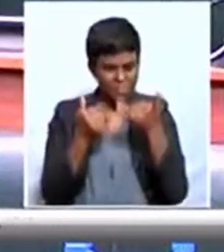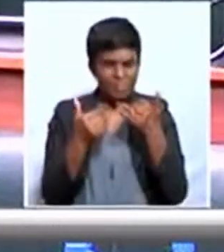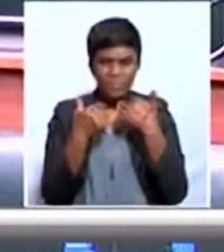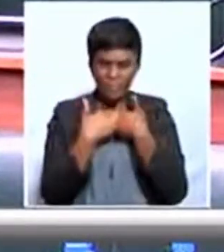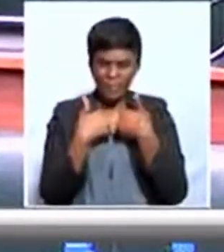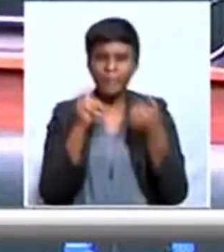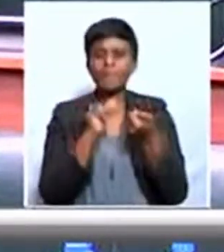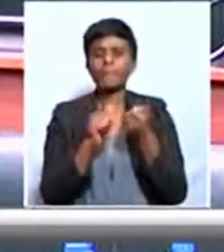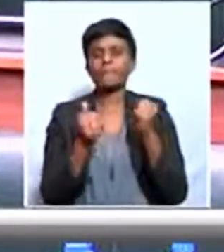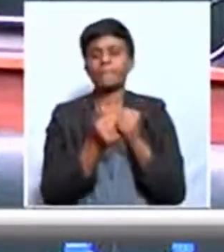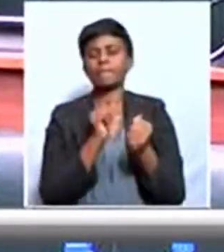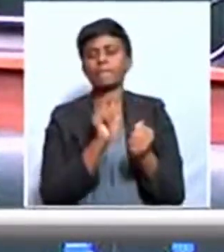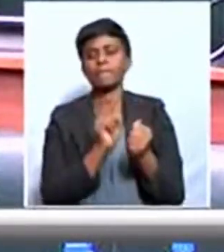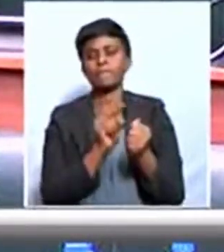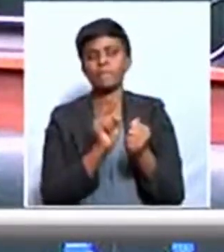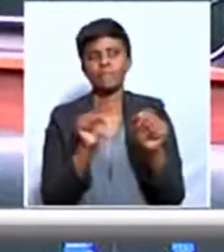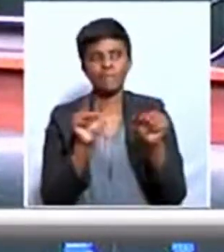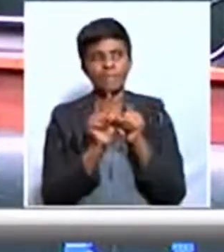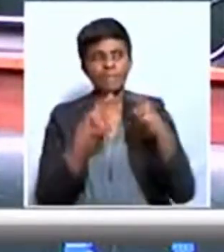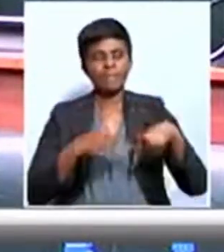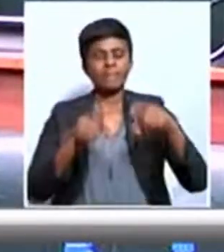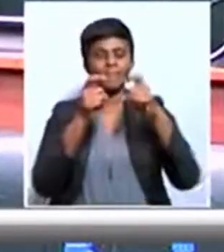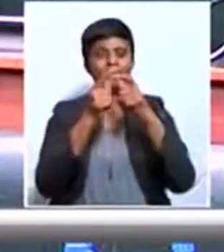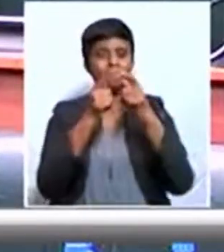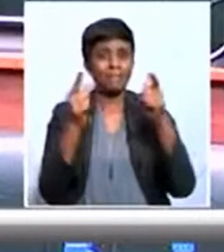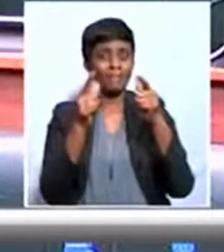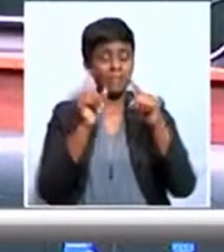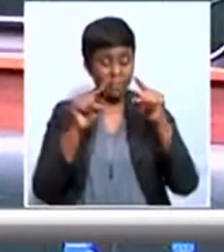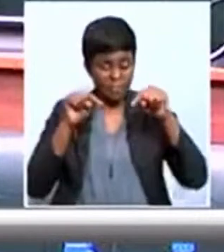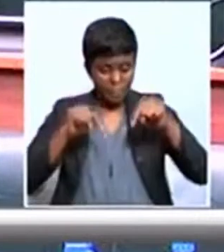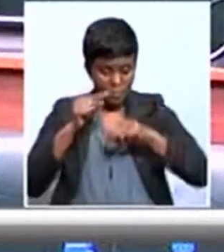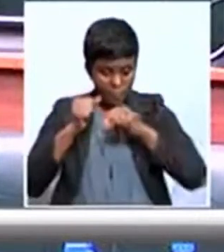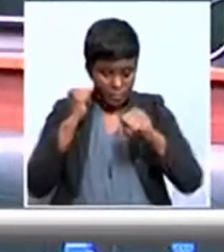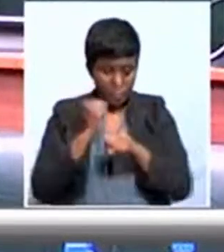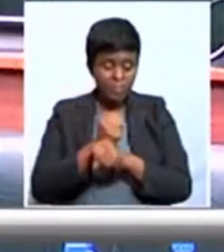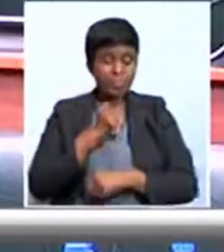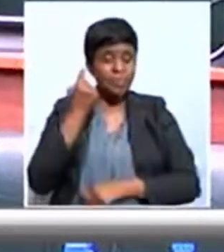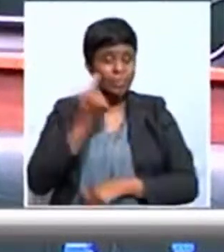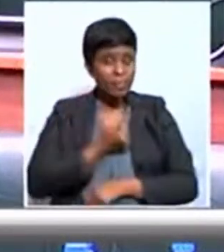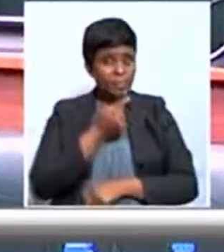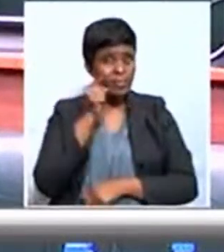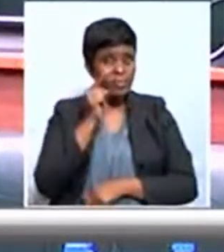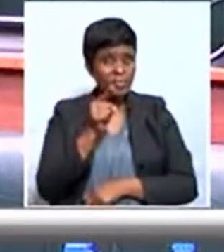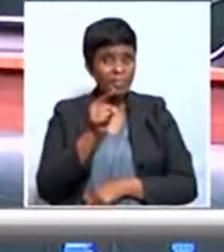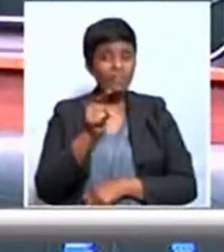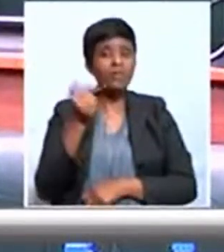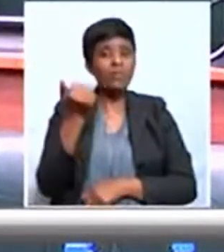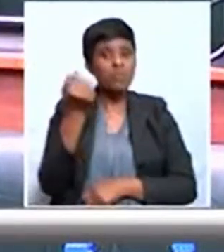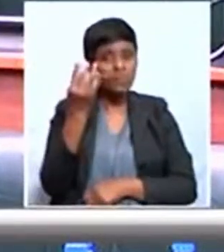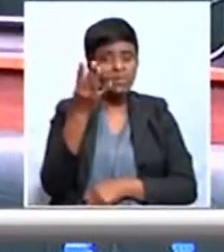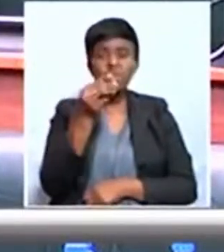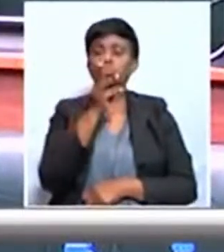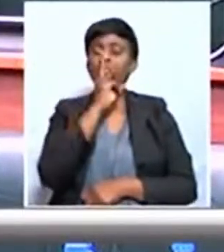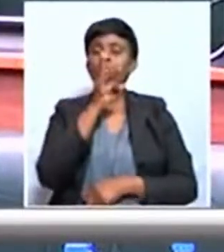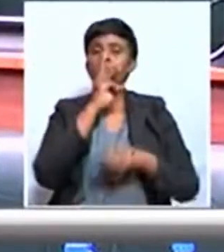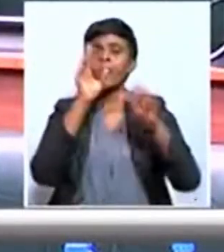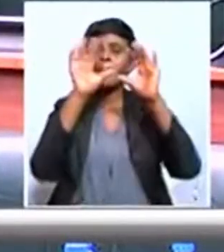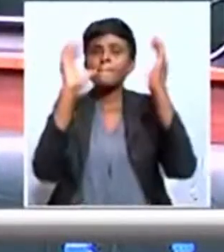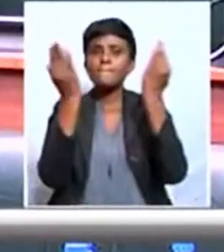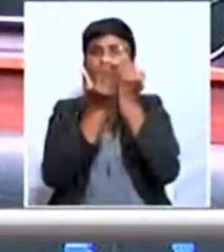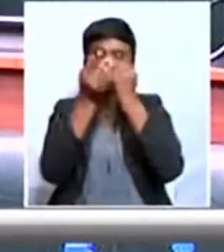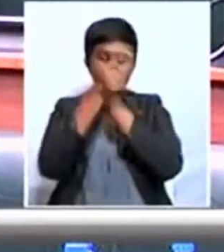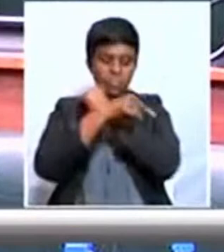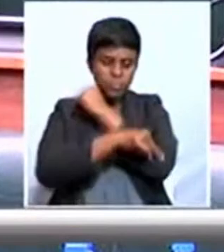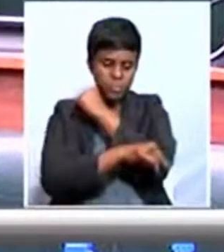about these challenges. But this year alone, we'll be able to do 14 boreholes, and we're still planning